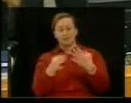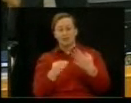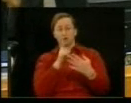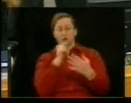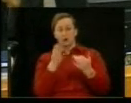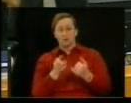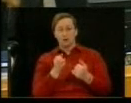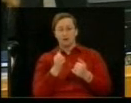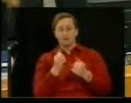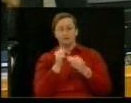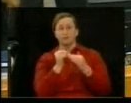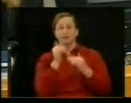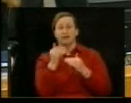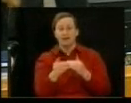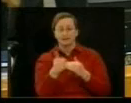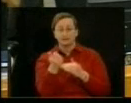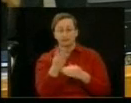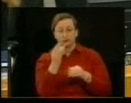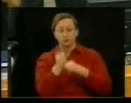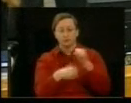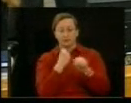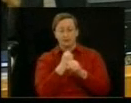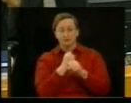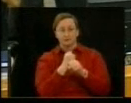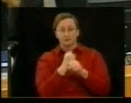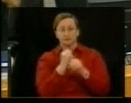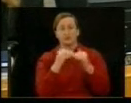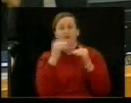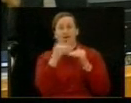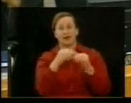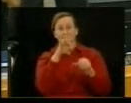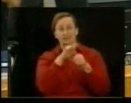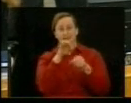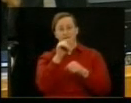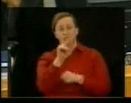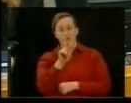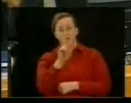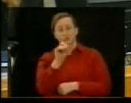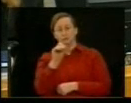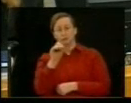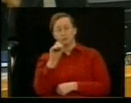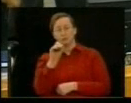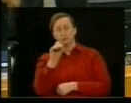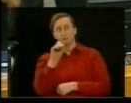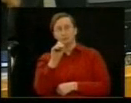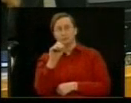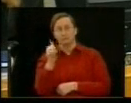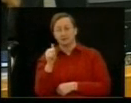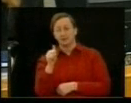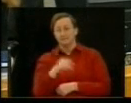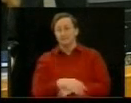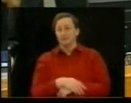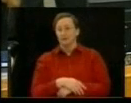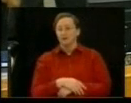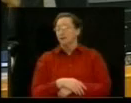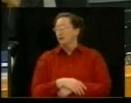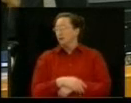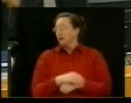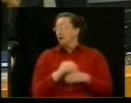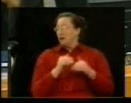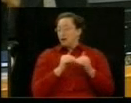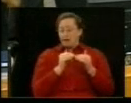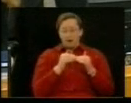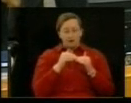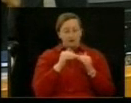years, till the next election in 2010. So that's kind of how I think it should go. Follow state law. I think if we go outside state